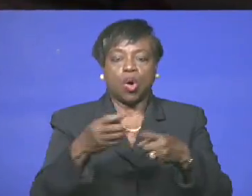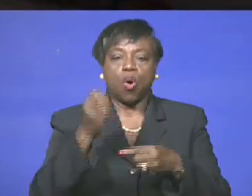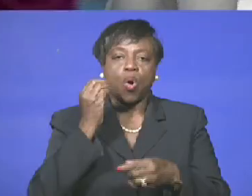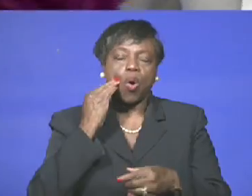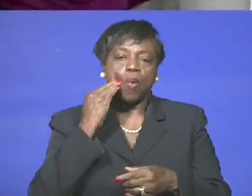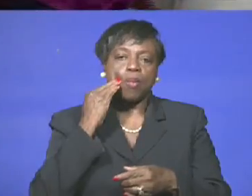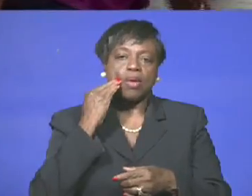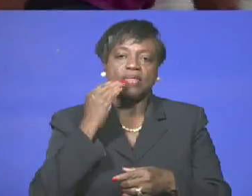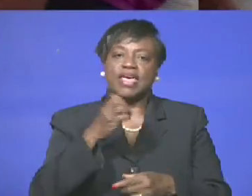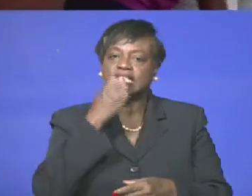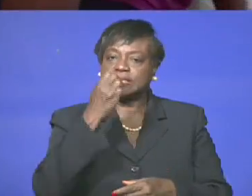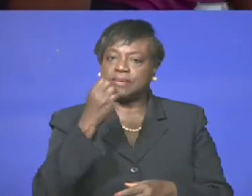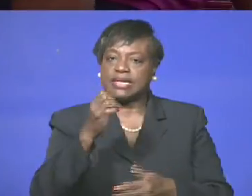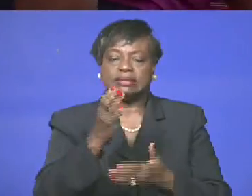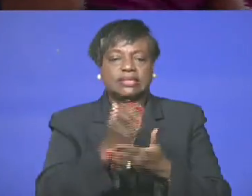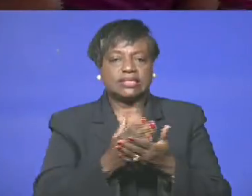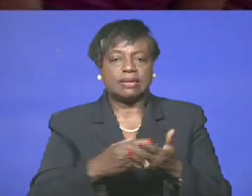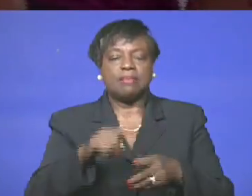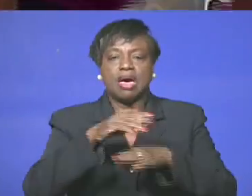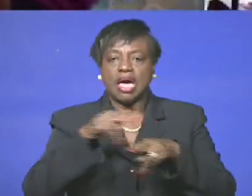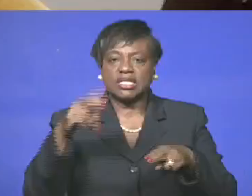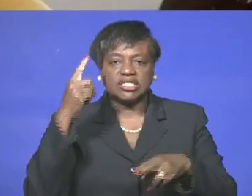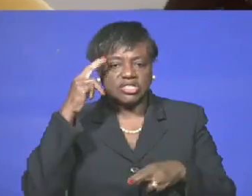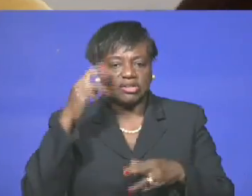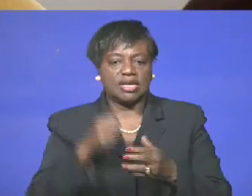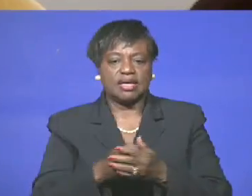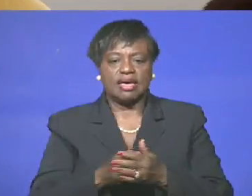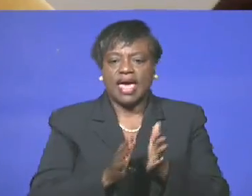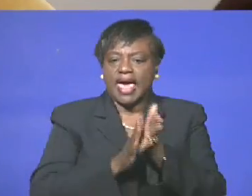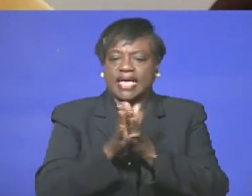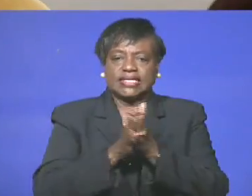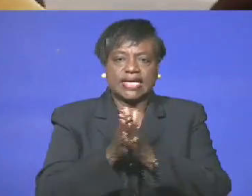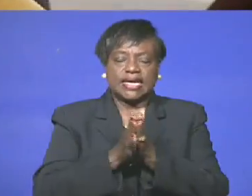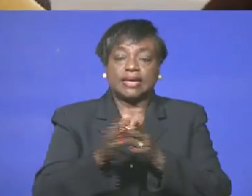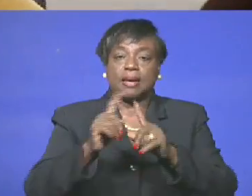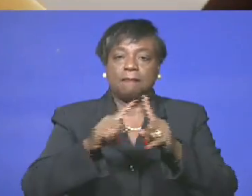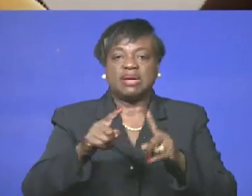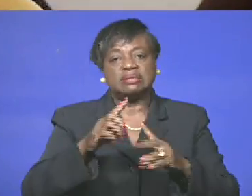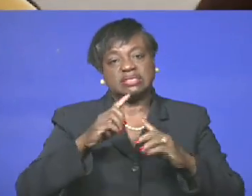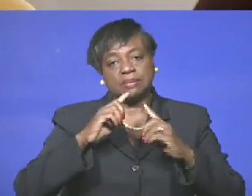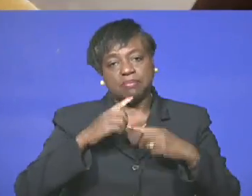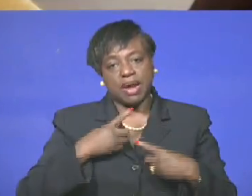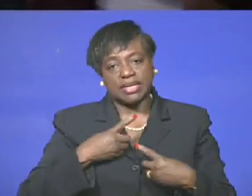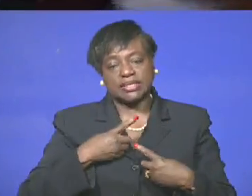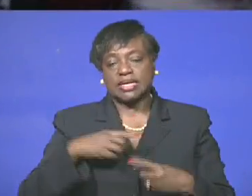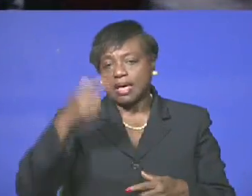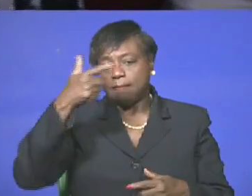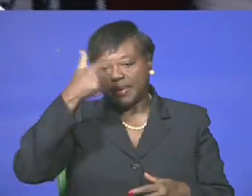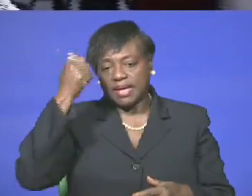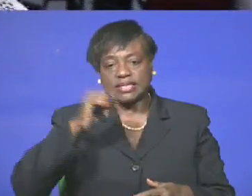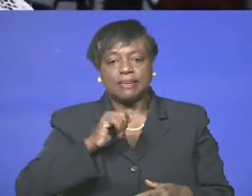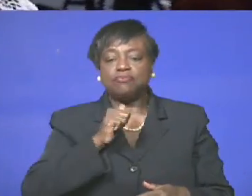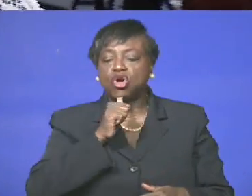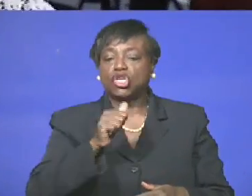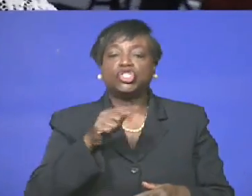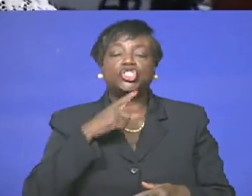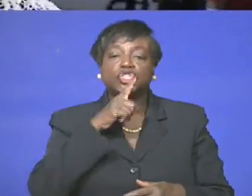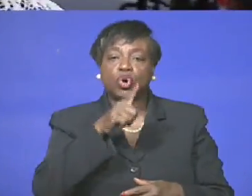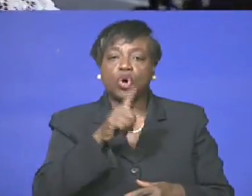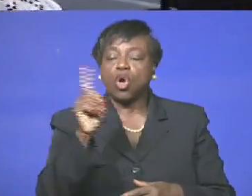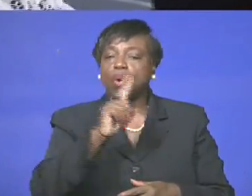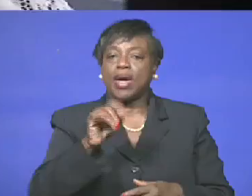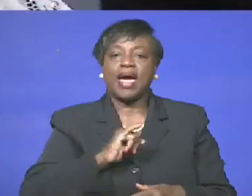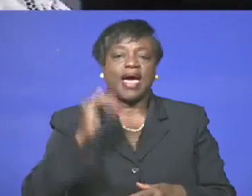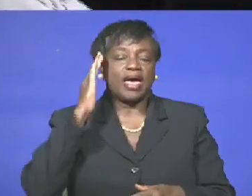they expressed some uncertainty. I'm excited but still depressed because I am not sure where I'm going to stay. I go back home still. I don't